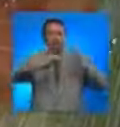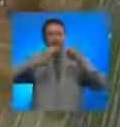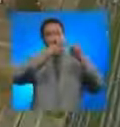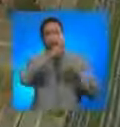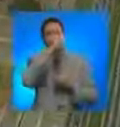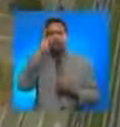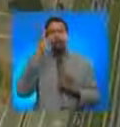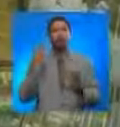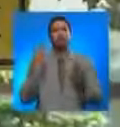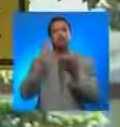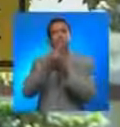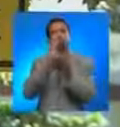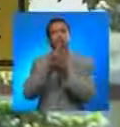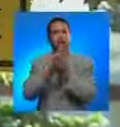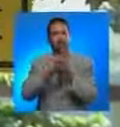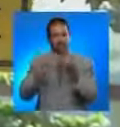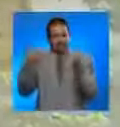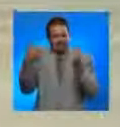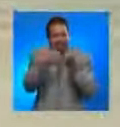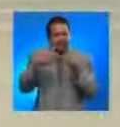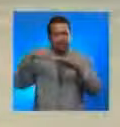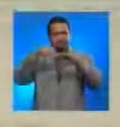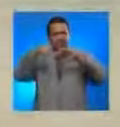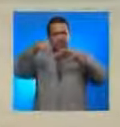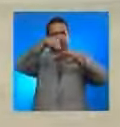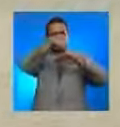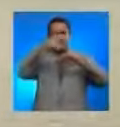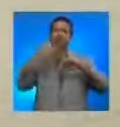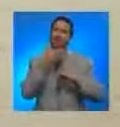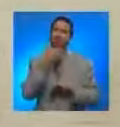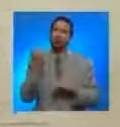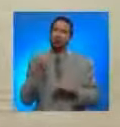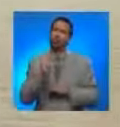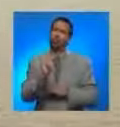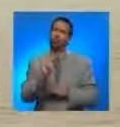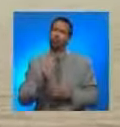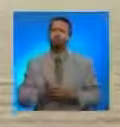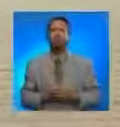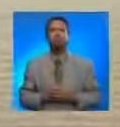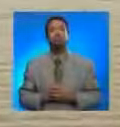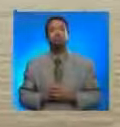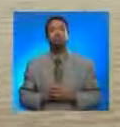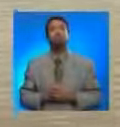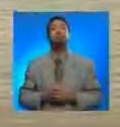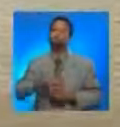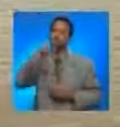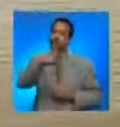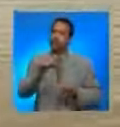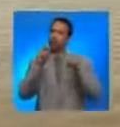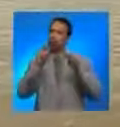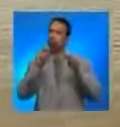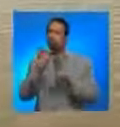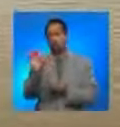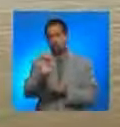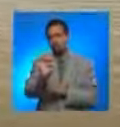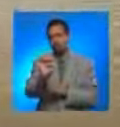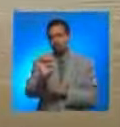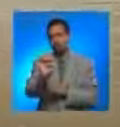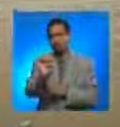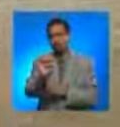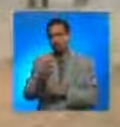Construction of hospitals, schools, and other critical facilities near the coast must be avoided. Always be on alert for